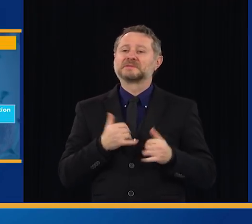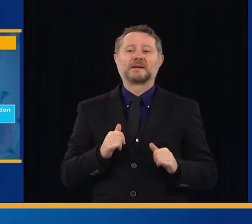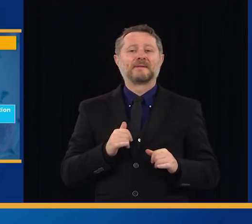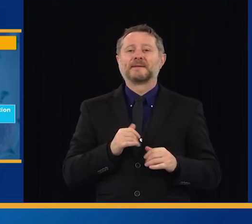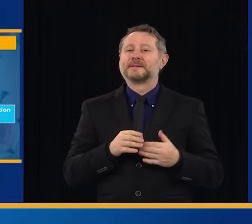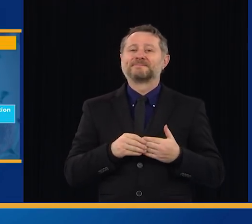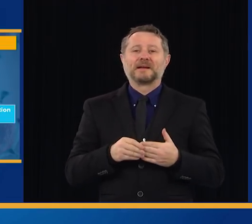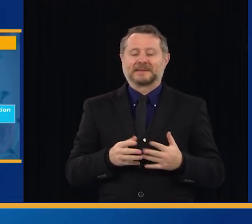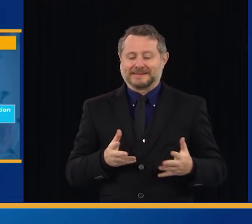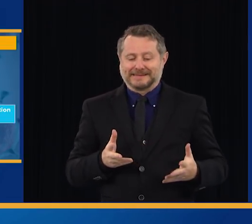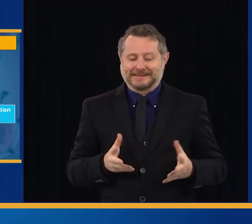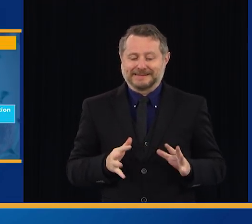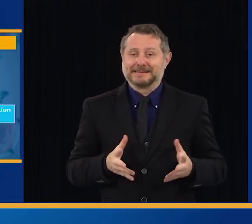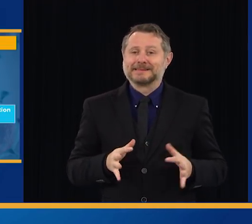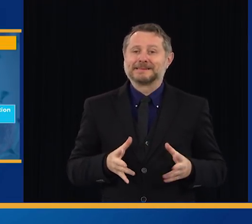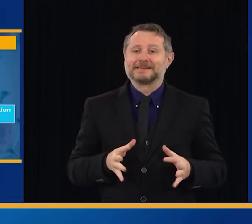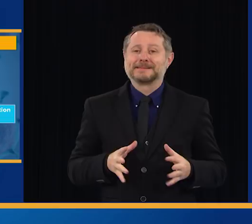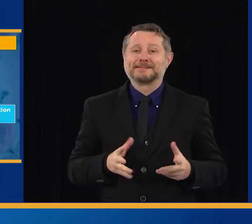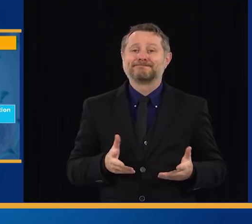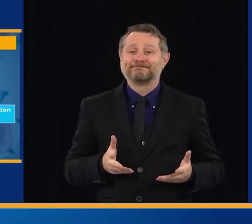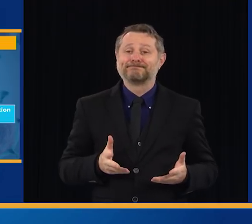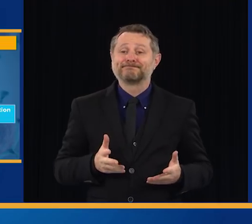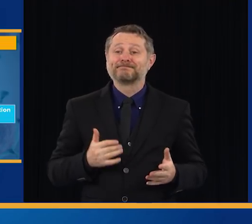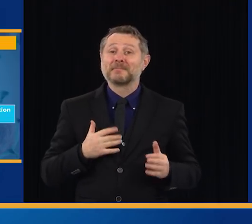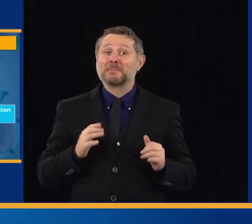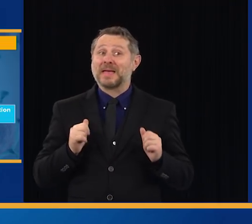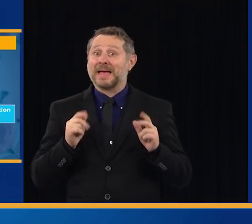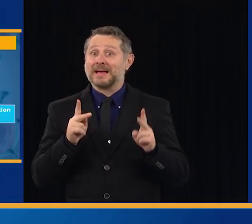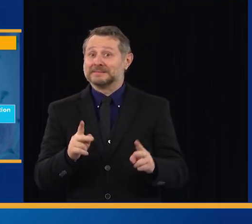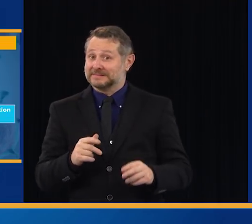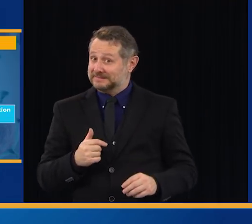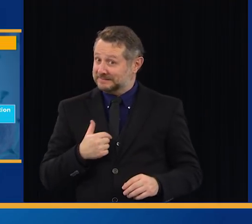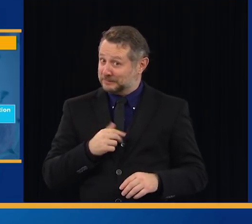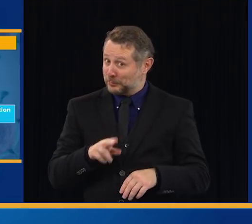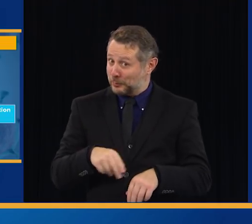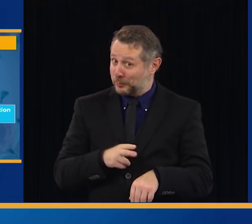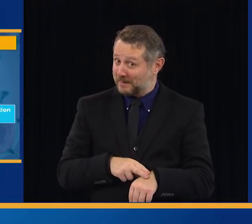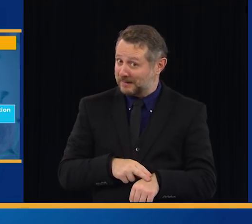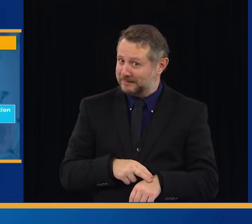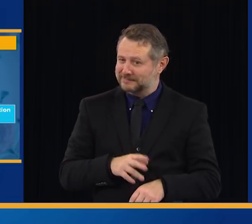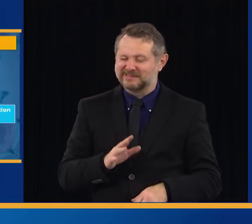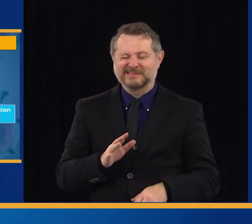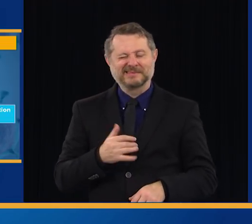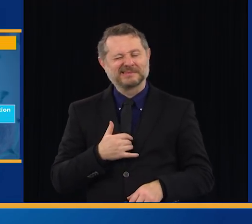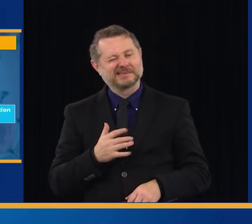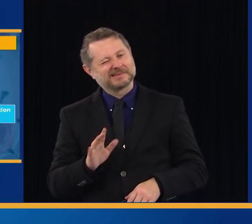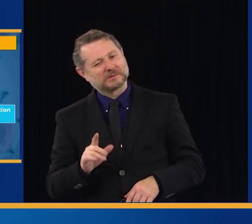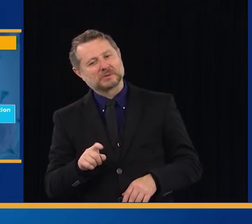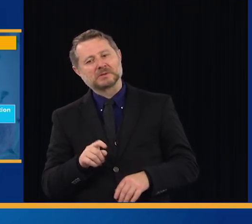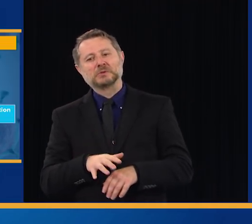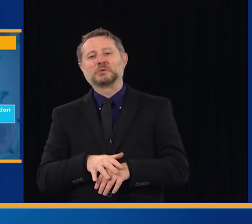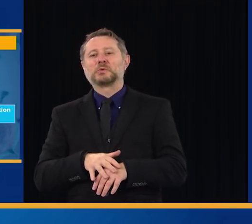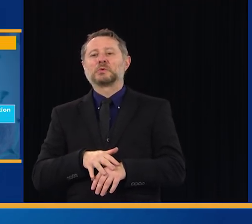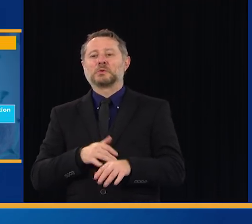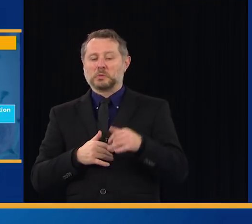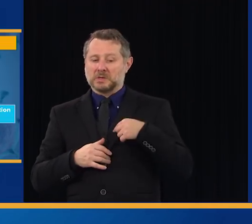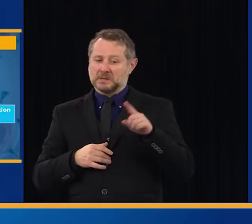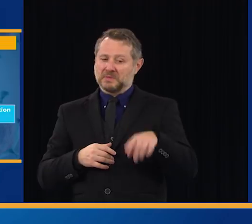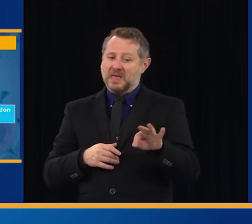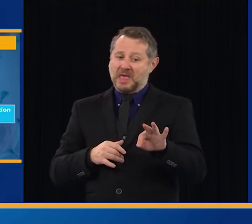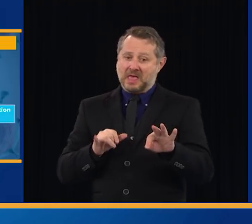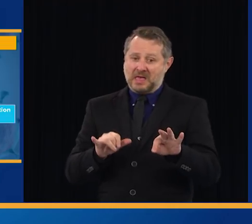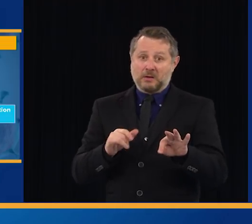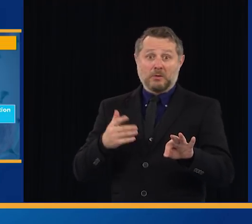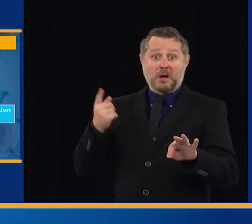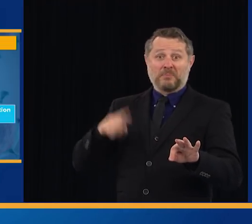start to phase the reopening. You're at 0.9 now. After this entire close down,